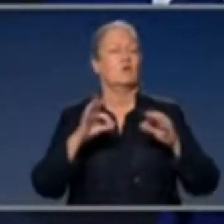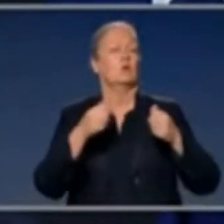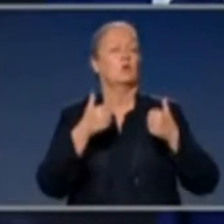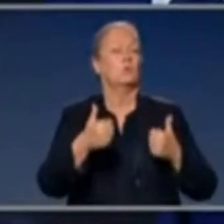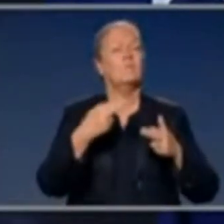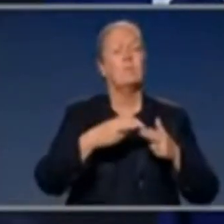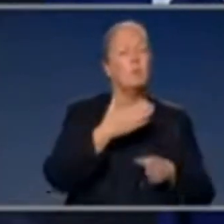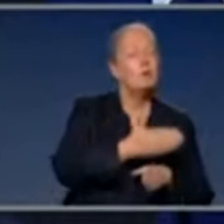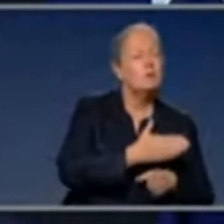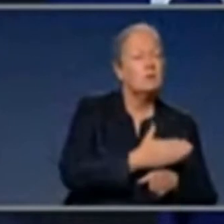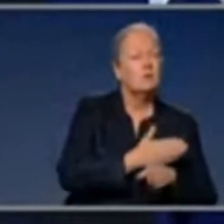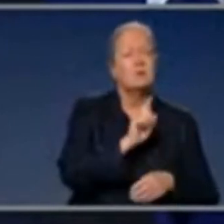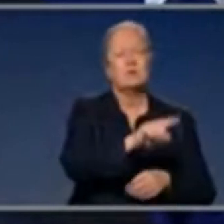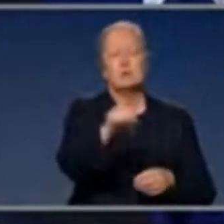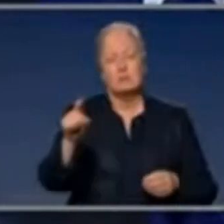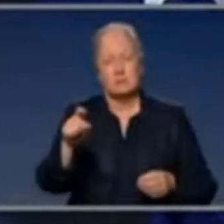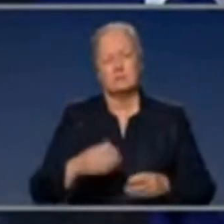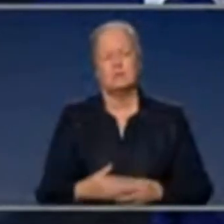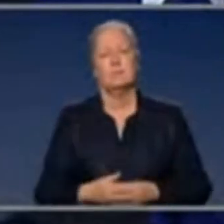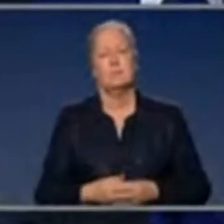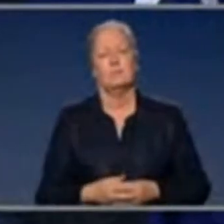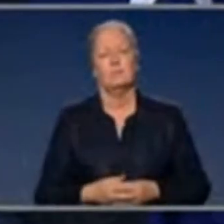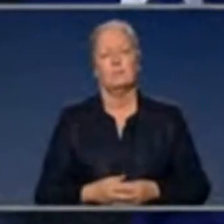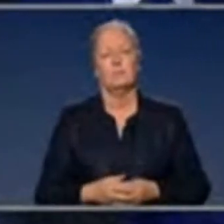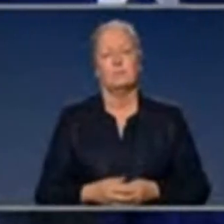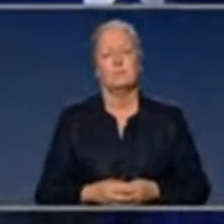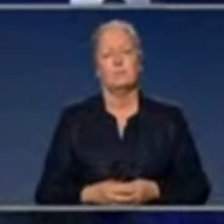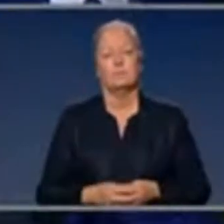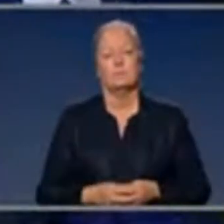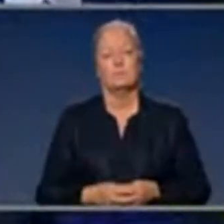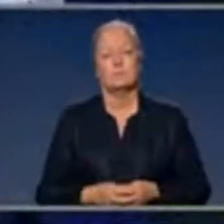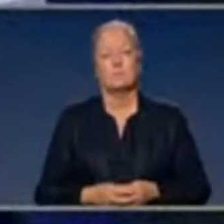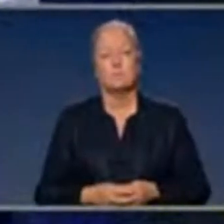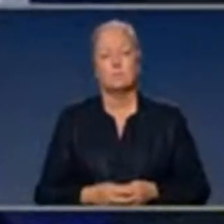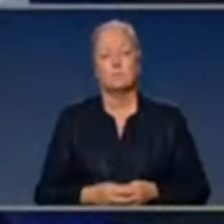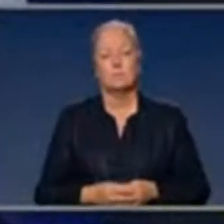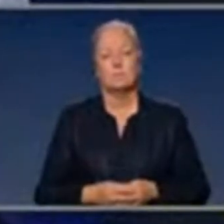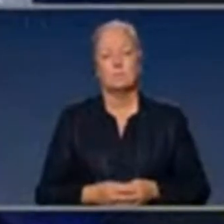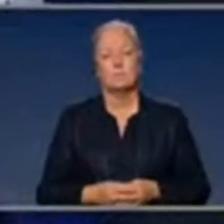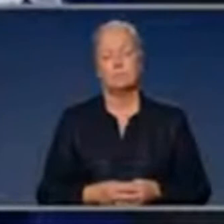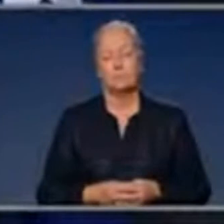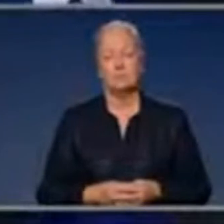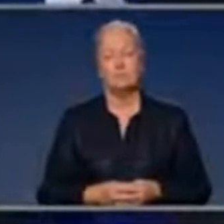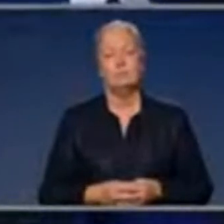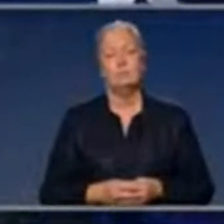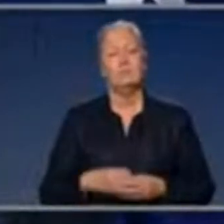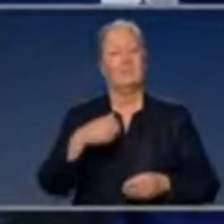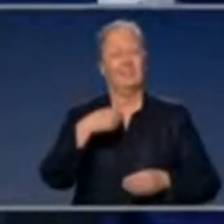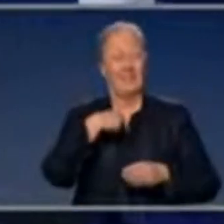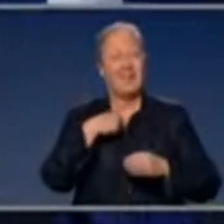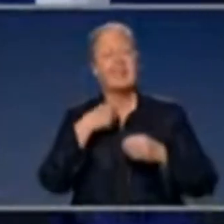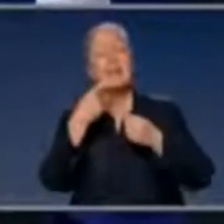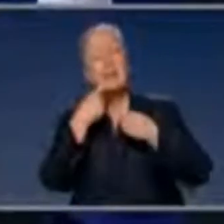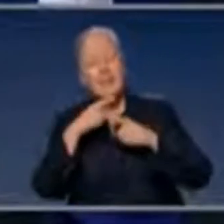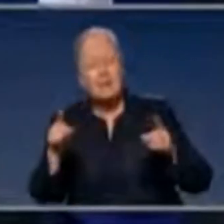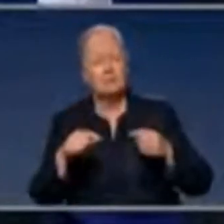And it is the circumstances that has occurred since the election which has made that the case. I mean, prior to the election, it was certainly my view, and